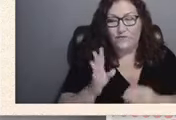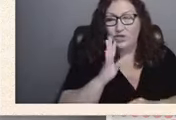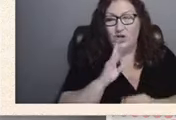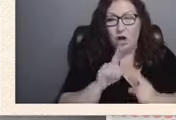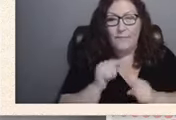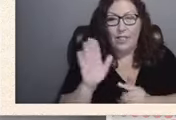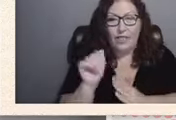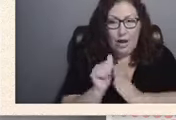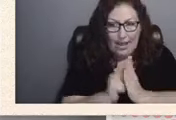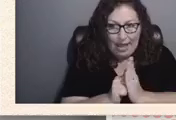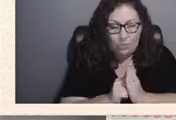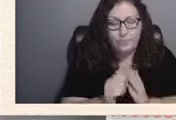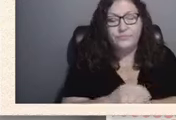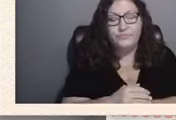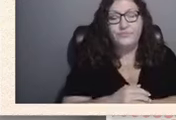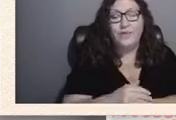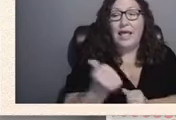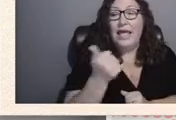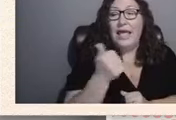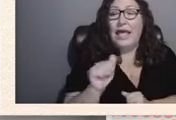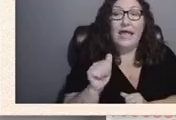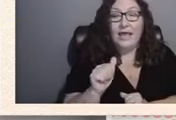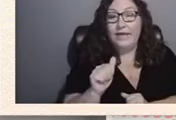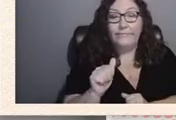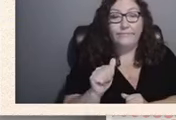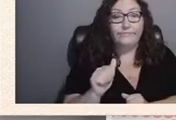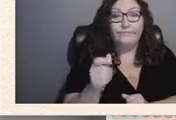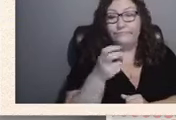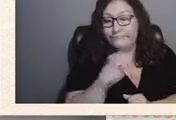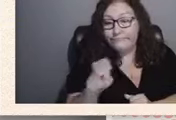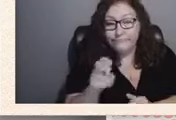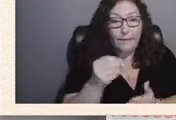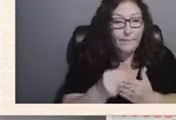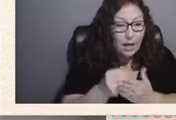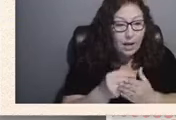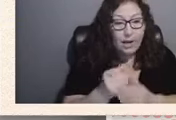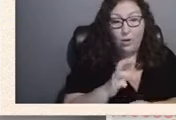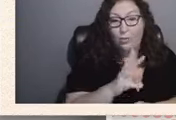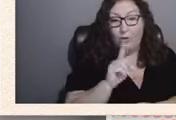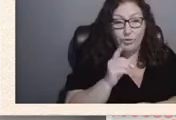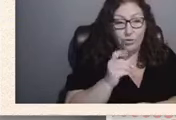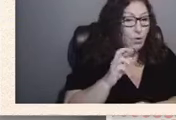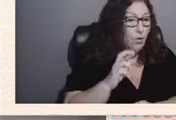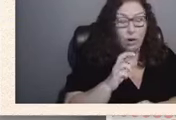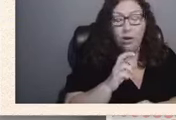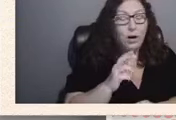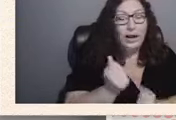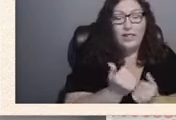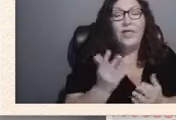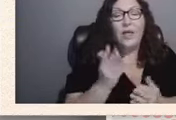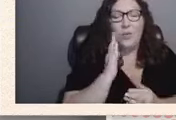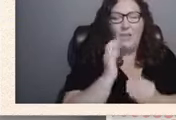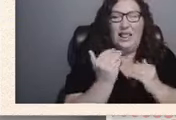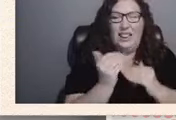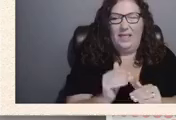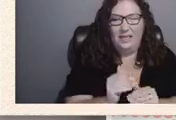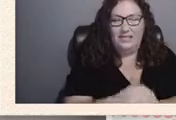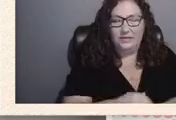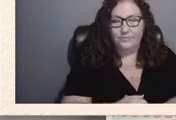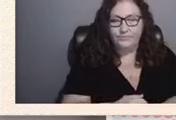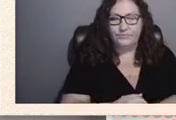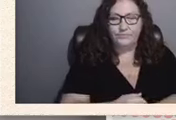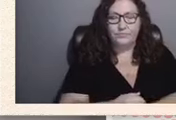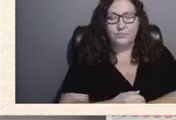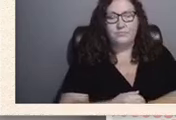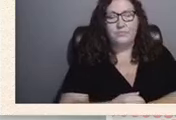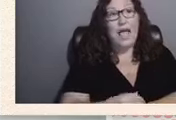account. Any transactions on the account would still be limited as well. Great. I think I know the answer